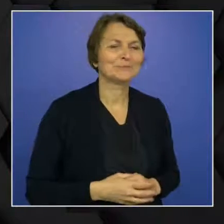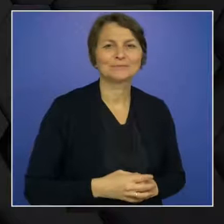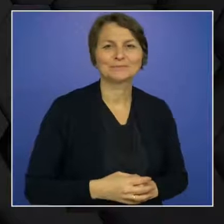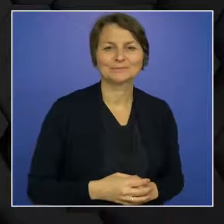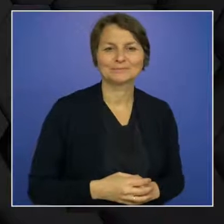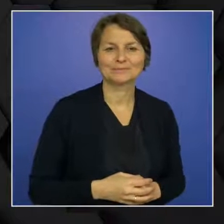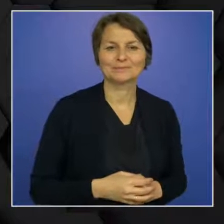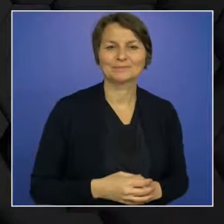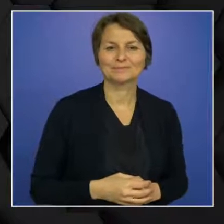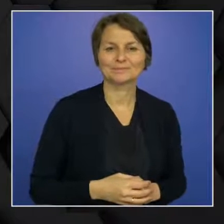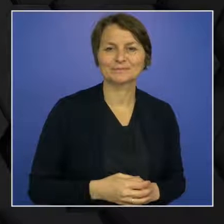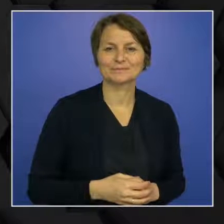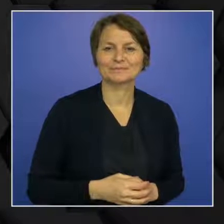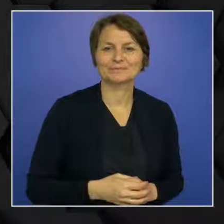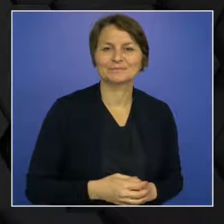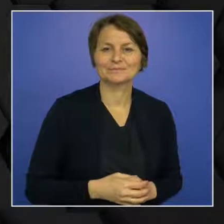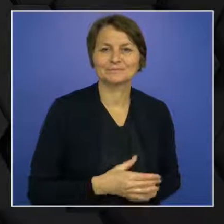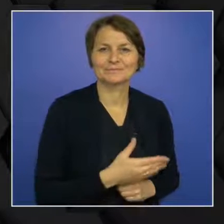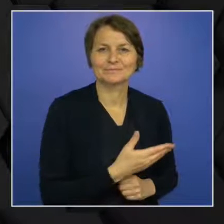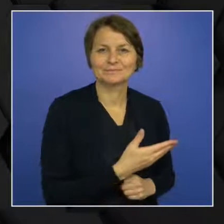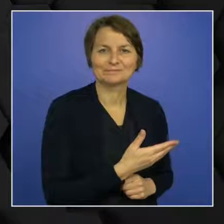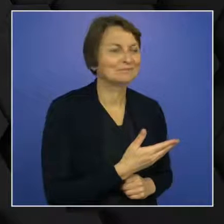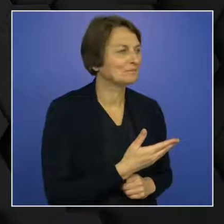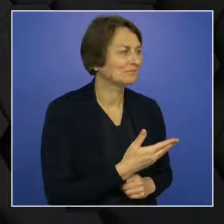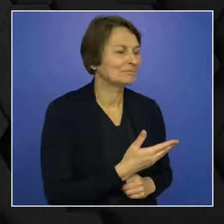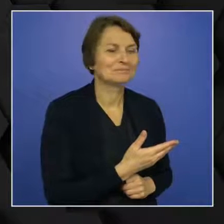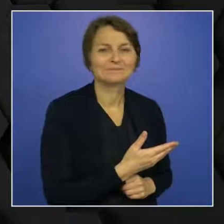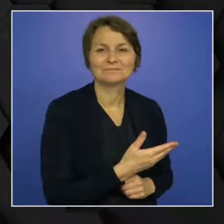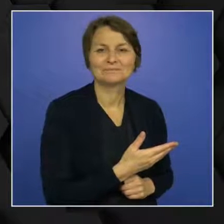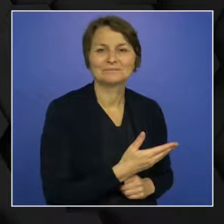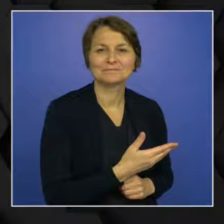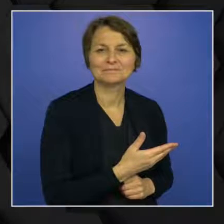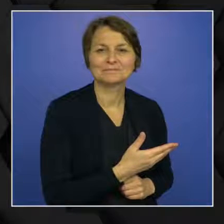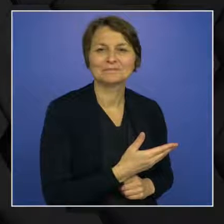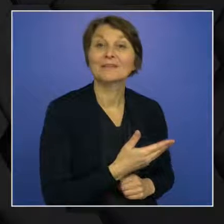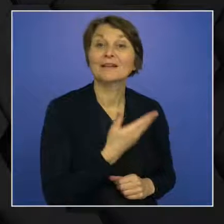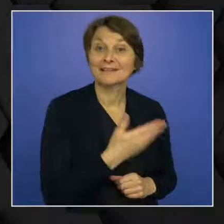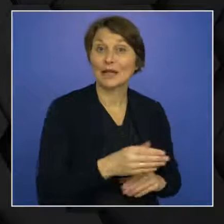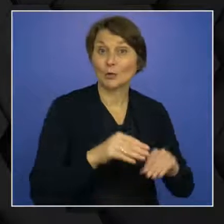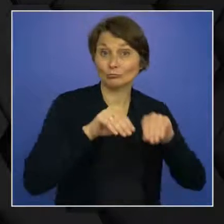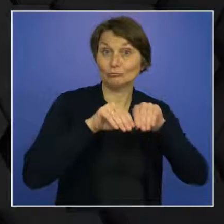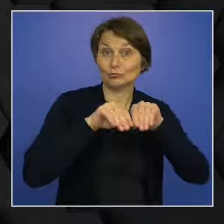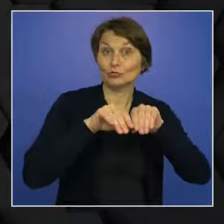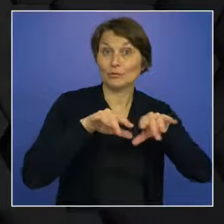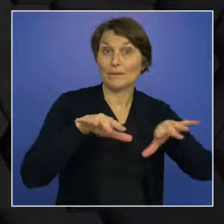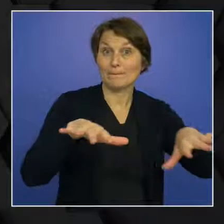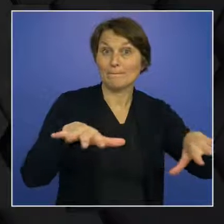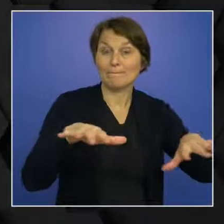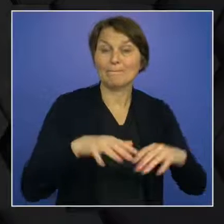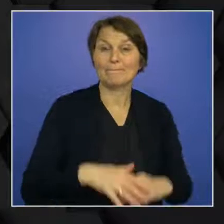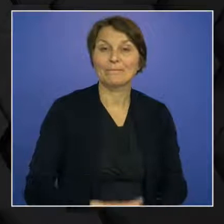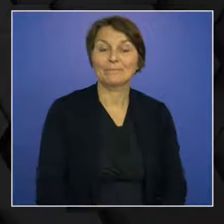Go on, play it. Here's some videos, and we're going to stream this video.